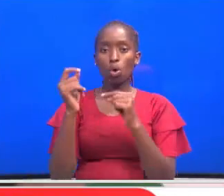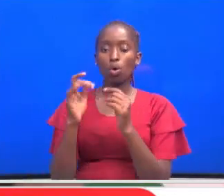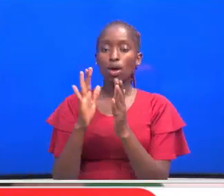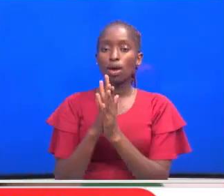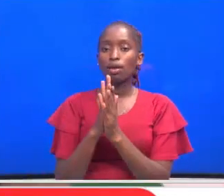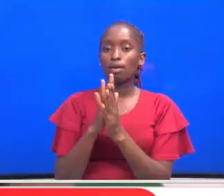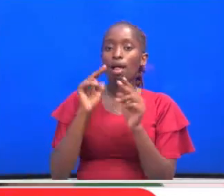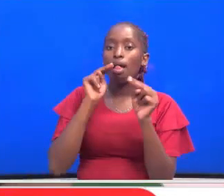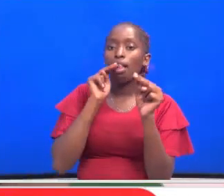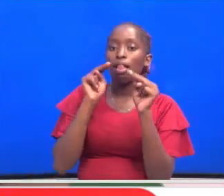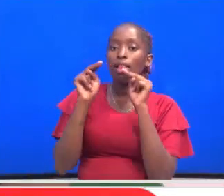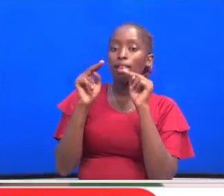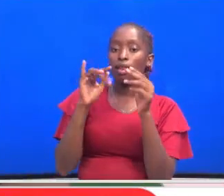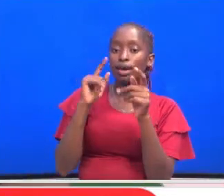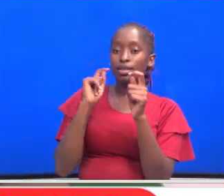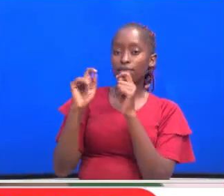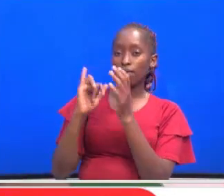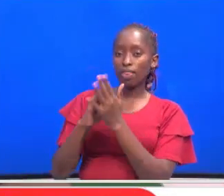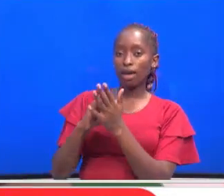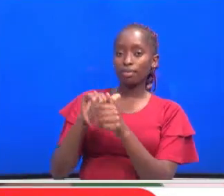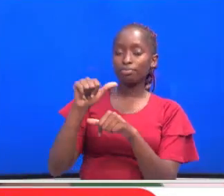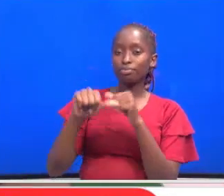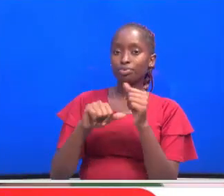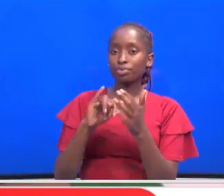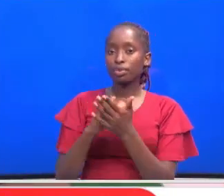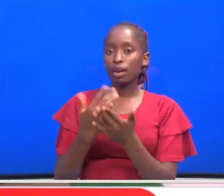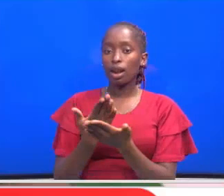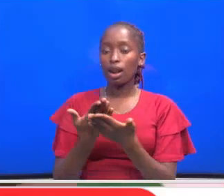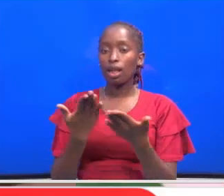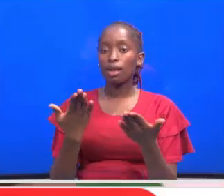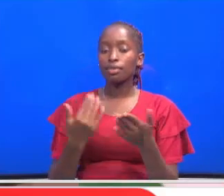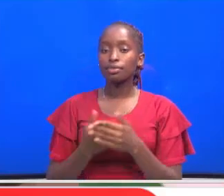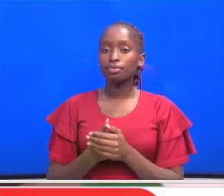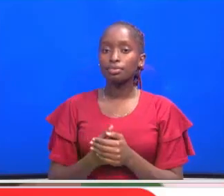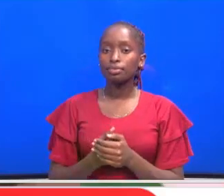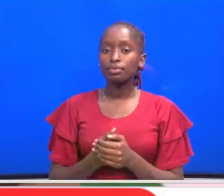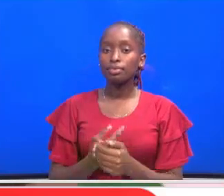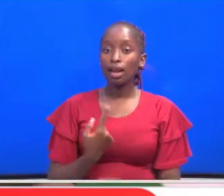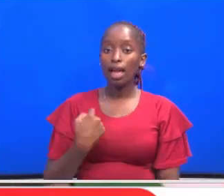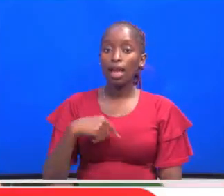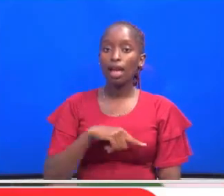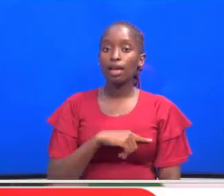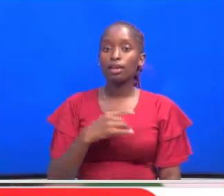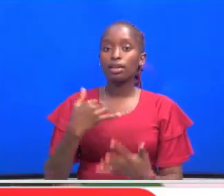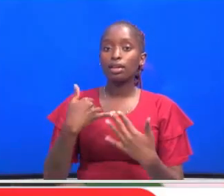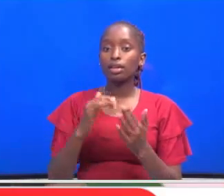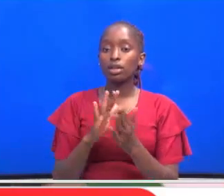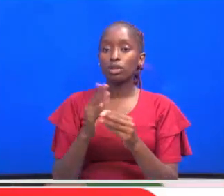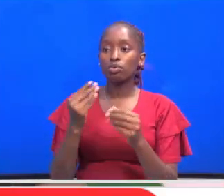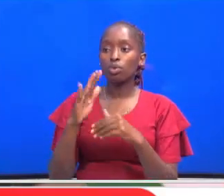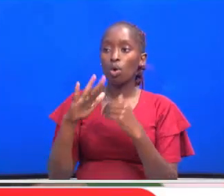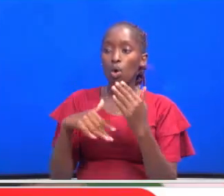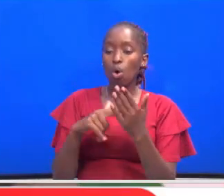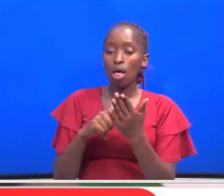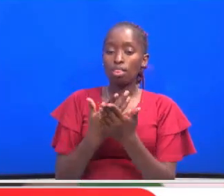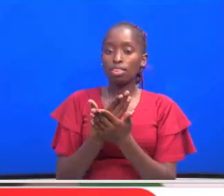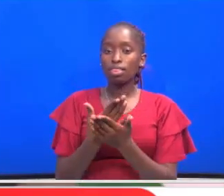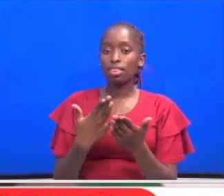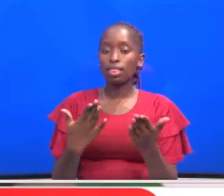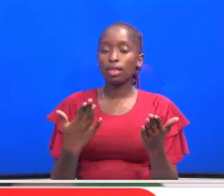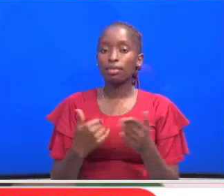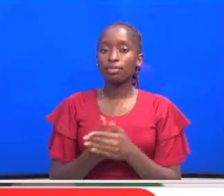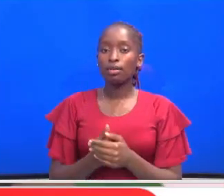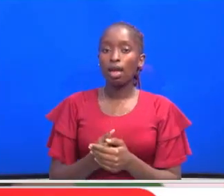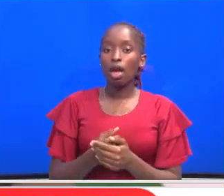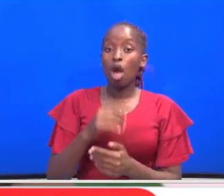I have had to go and negotiate with Italy, for your information, for us to settle, because we were going to pay 40